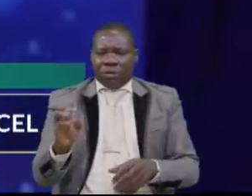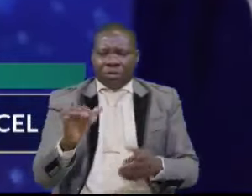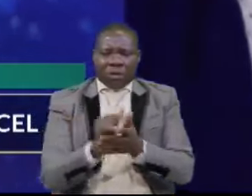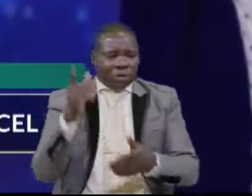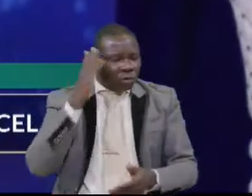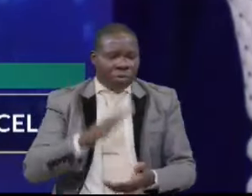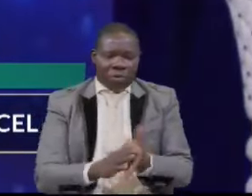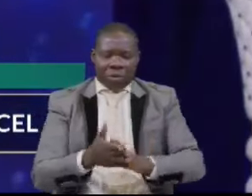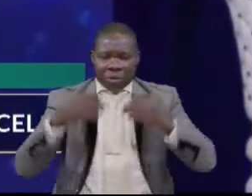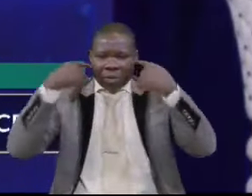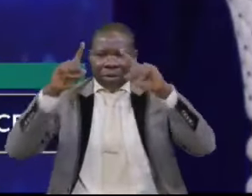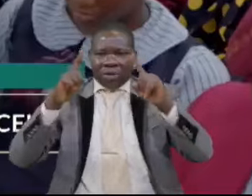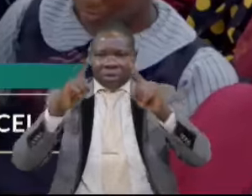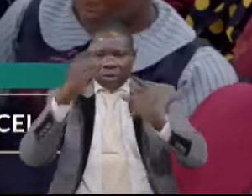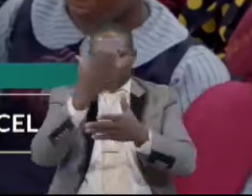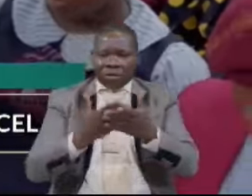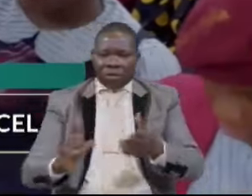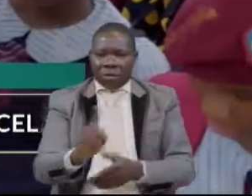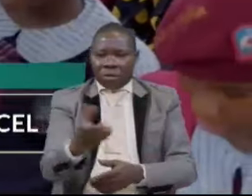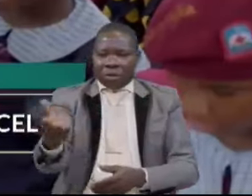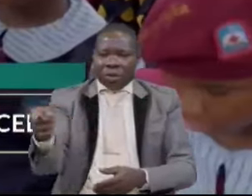Somebody there, you will excel.